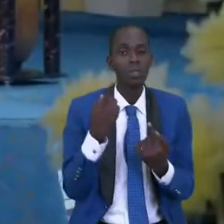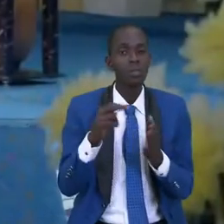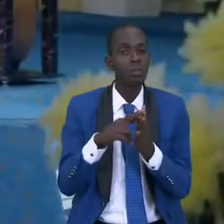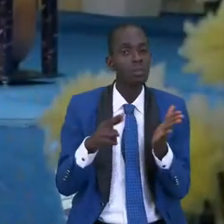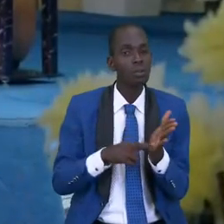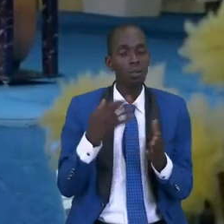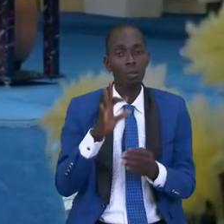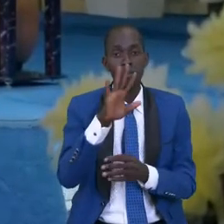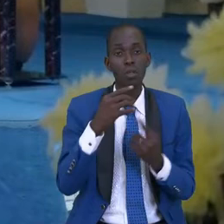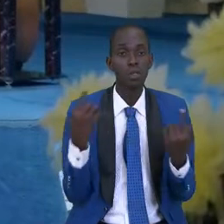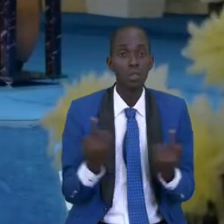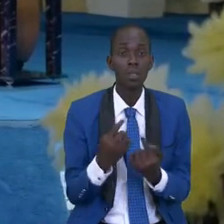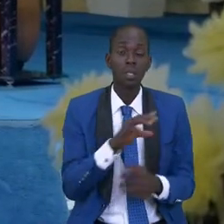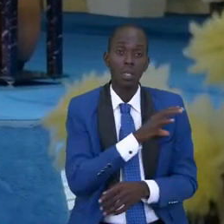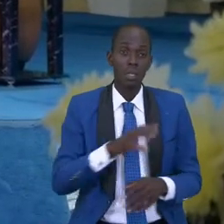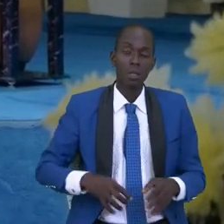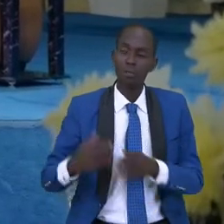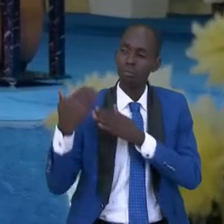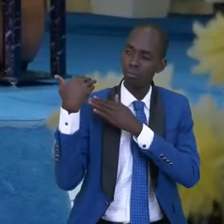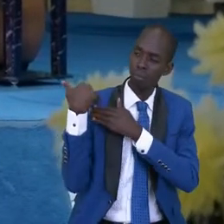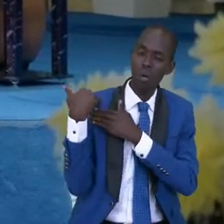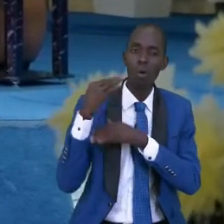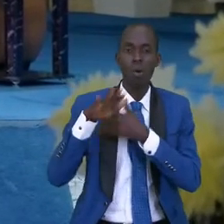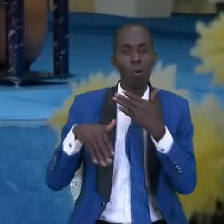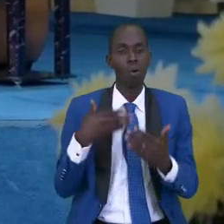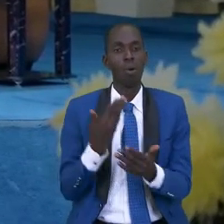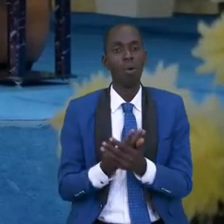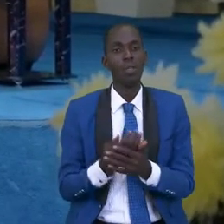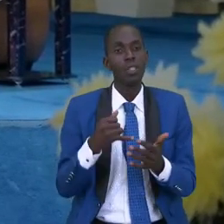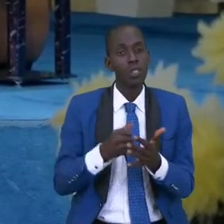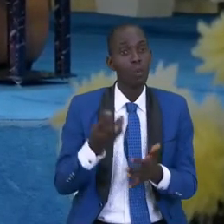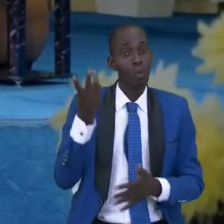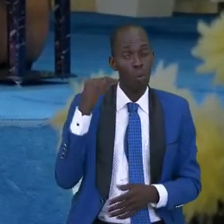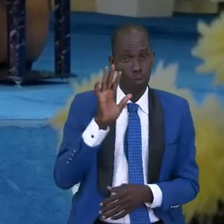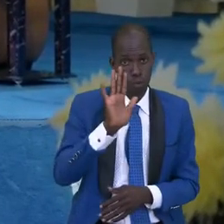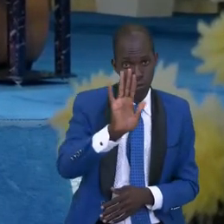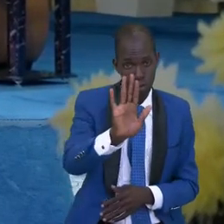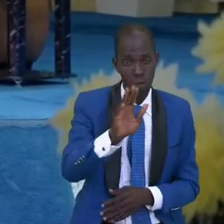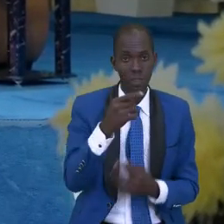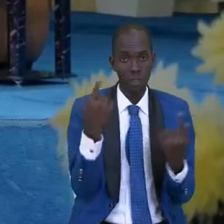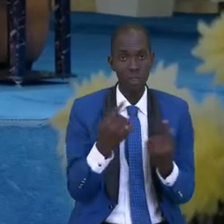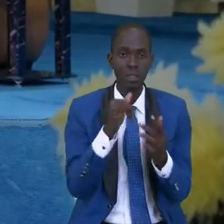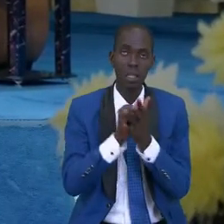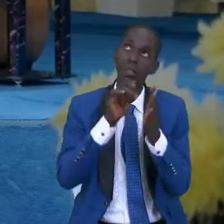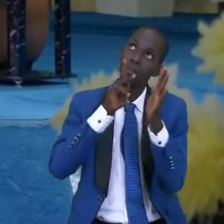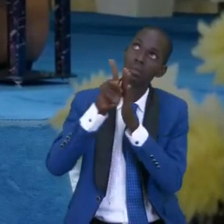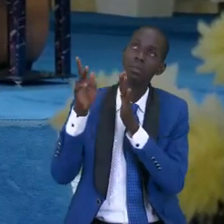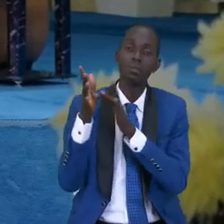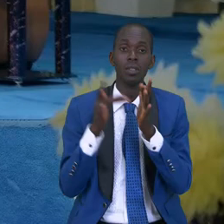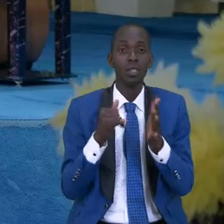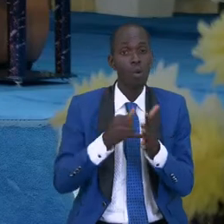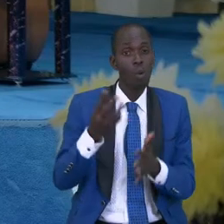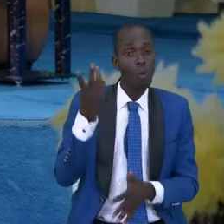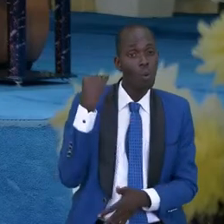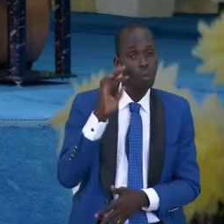of your sin, he took that upon him. It was your sin that slew him. It was your sin